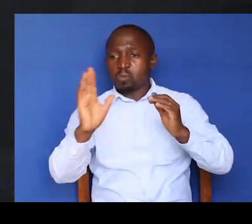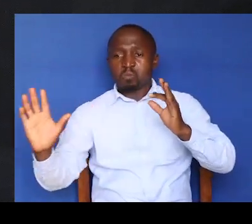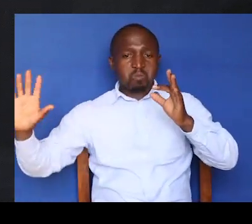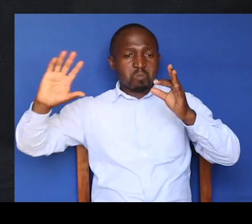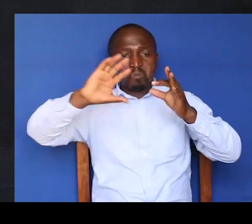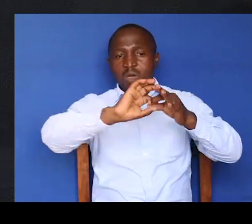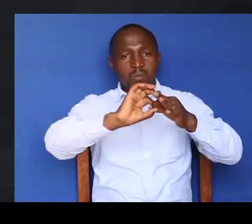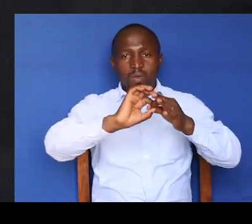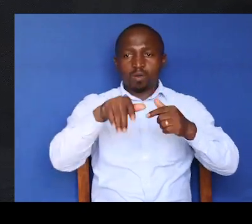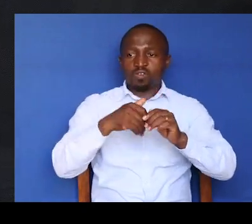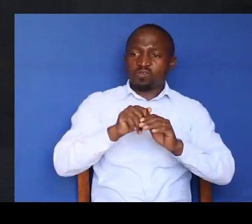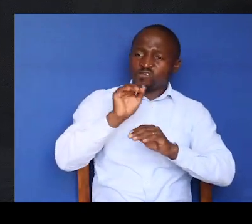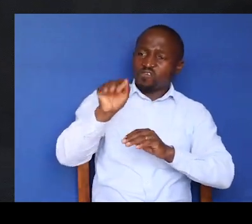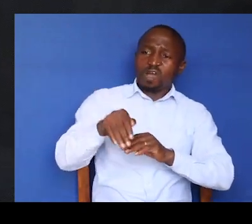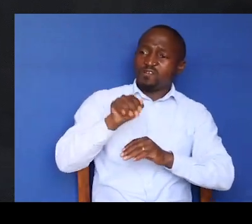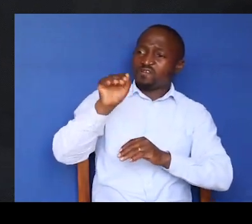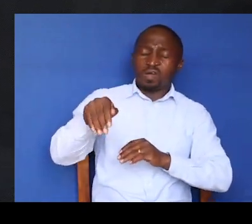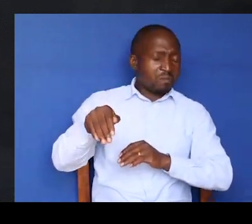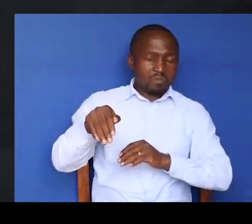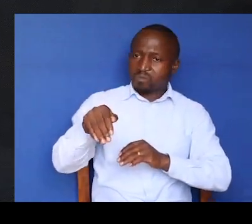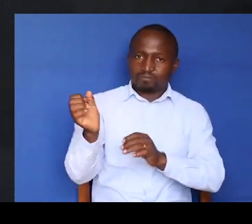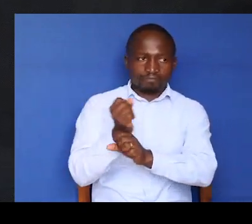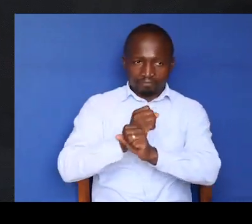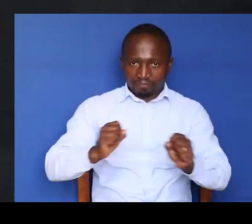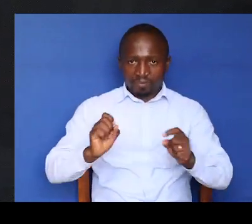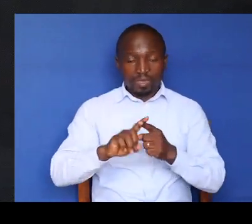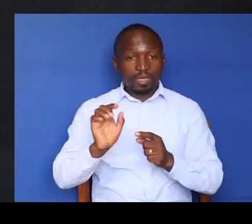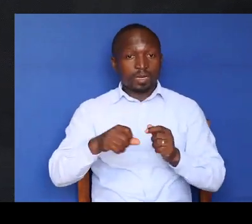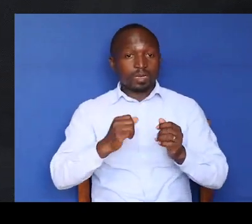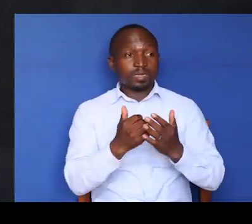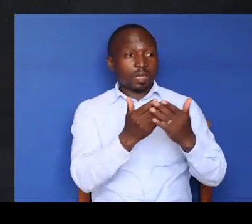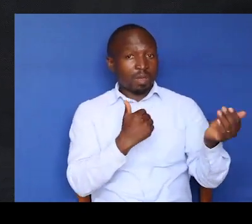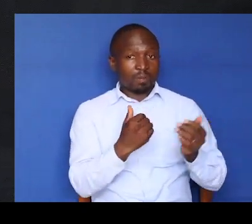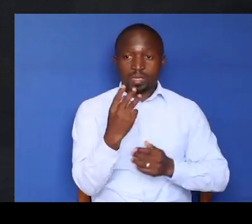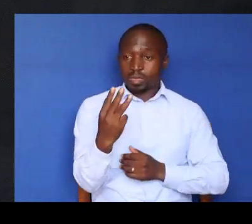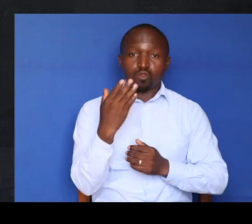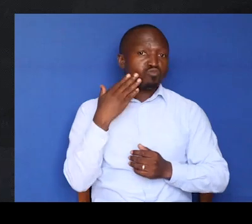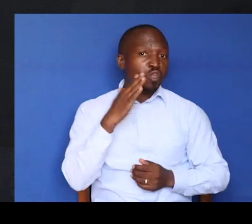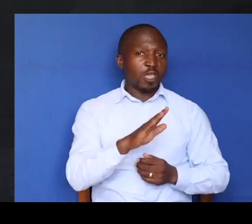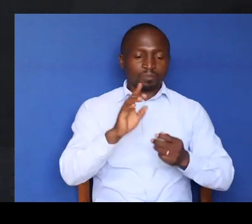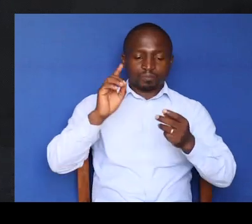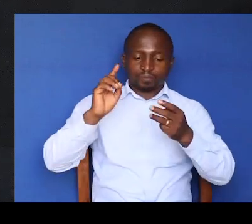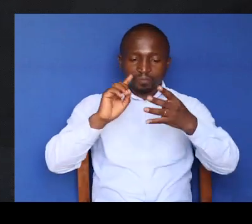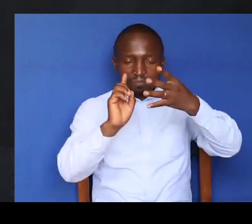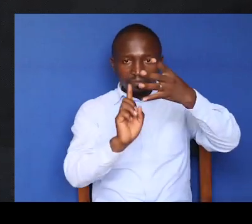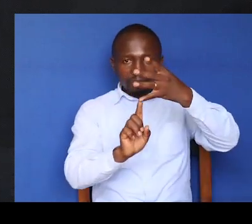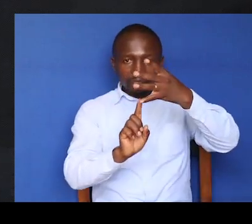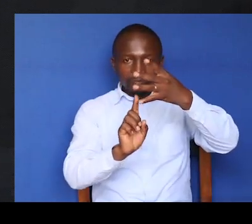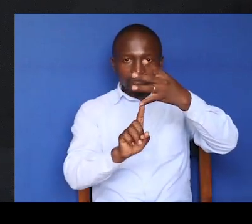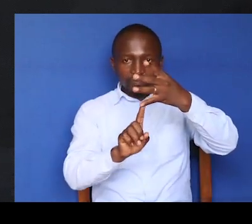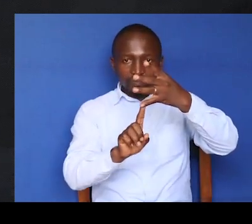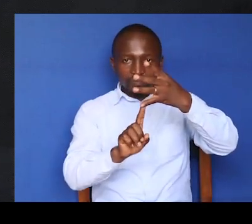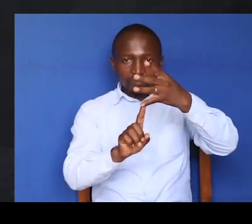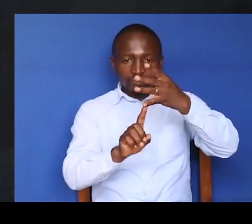make headward erosion. So that is the third necessary condition. 4,